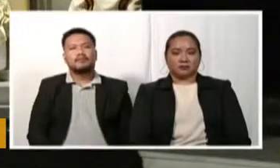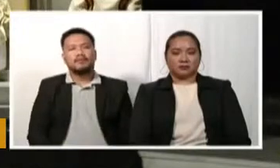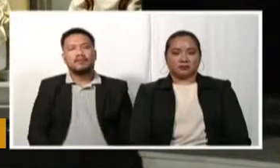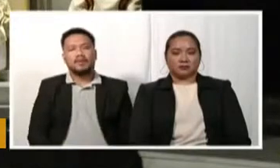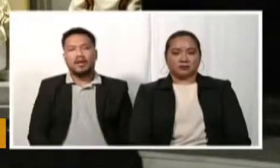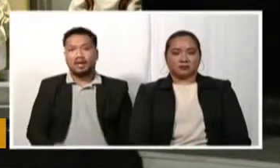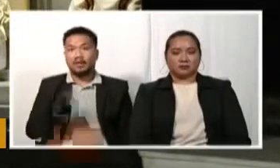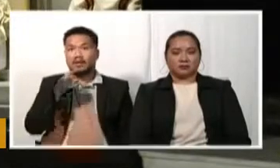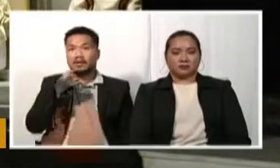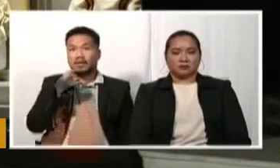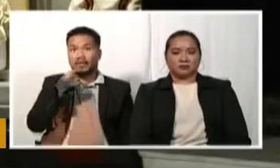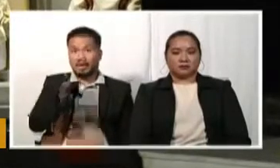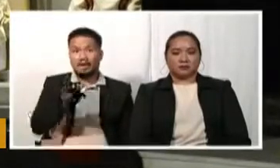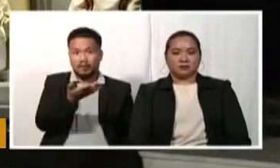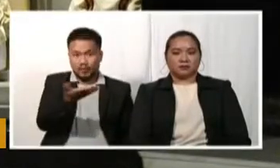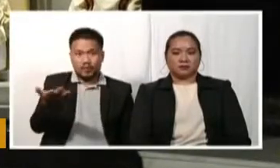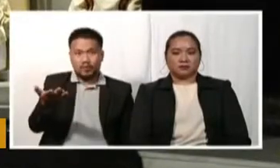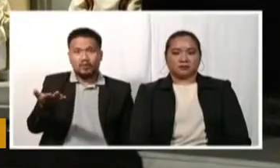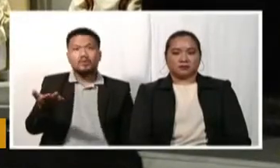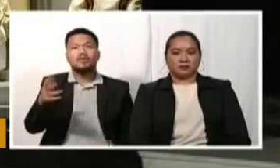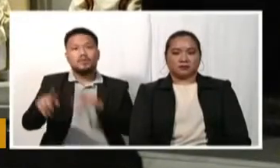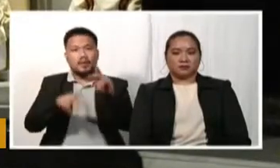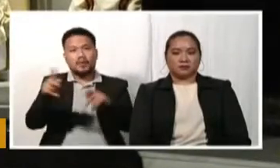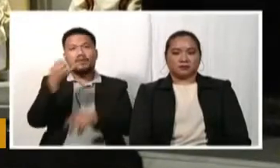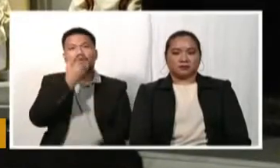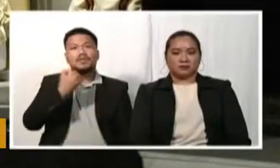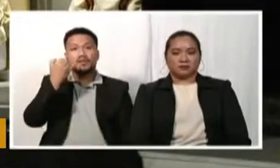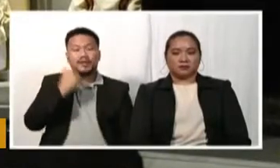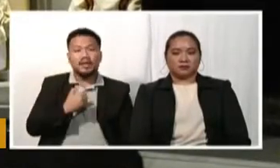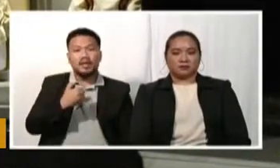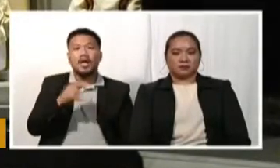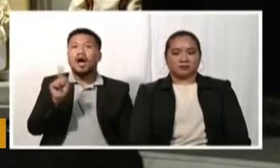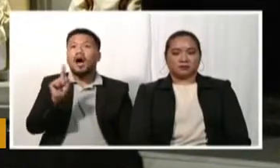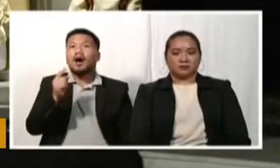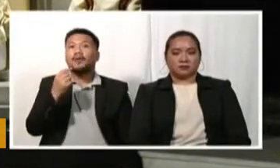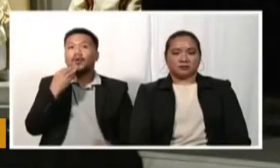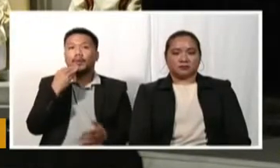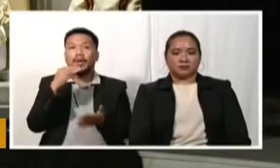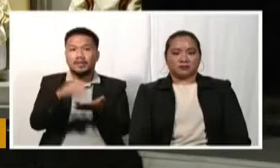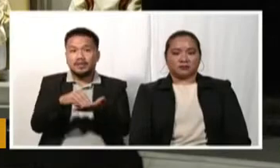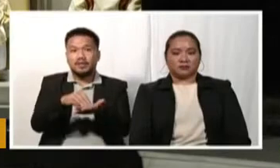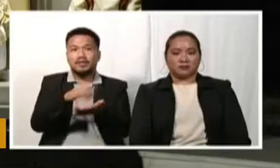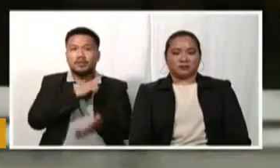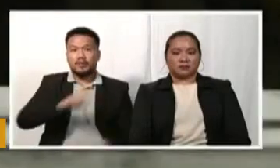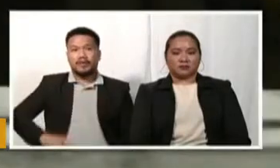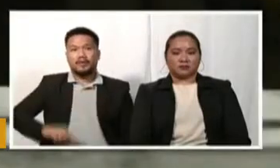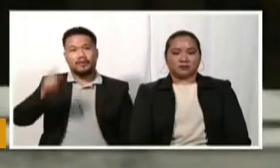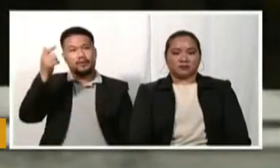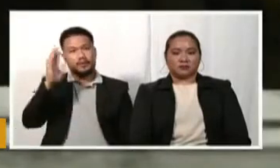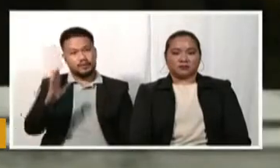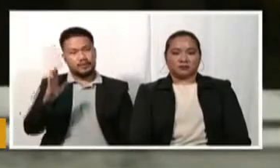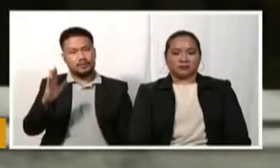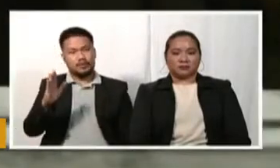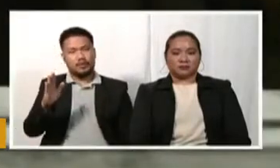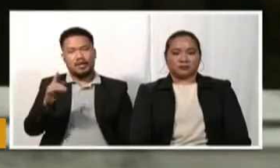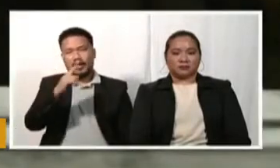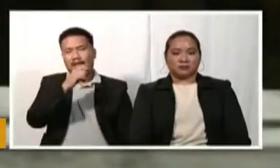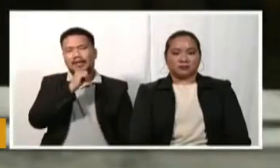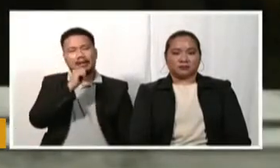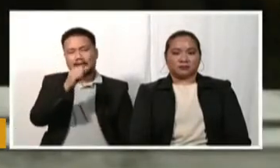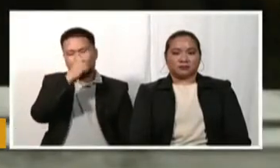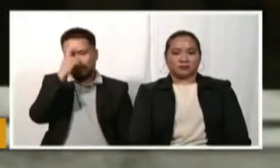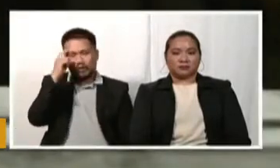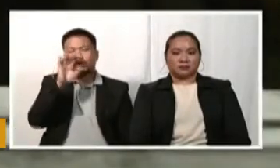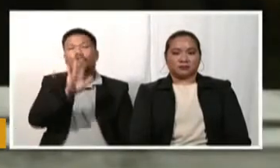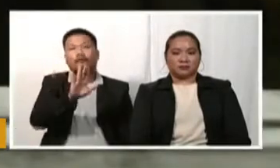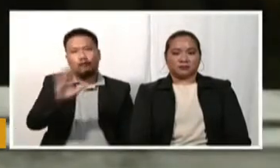Therefore, say to the house of Israel, thus says the Lord God, not for your